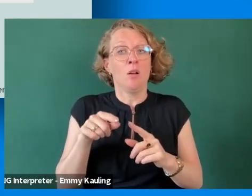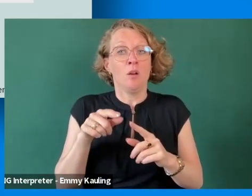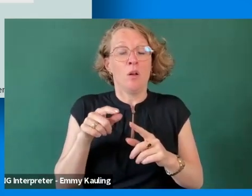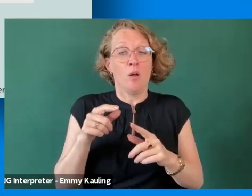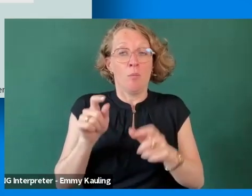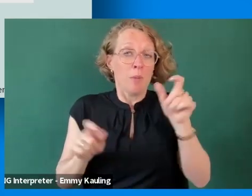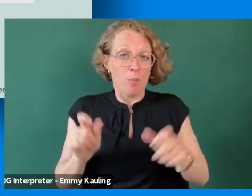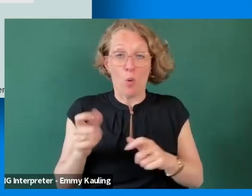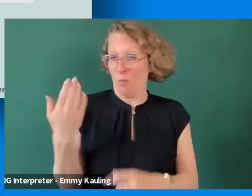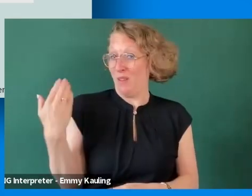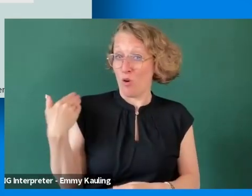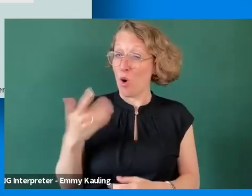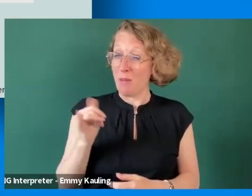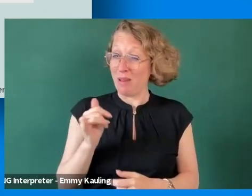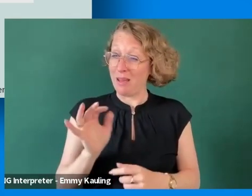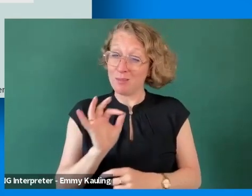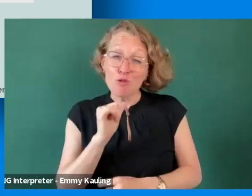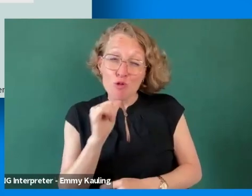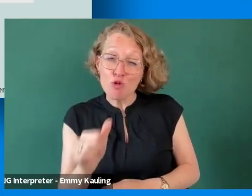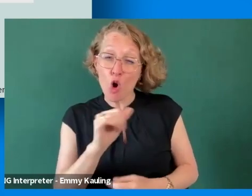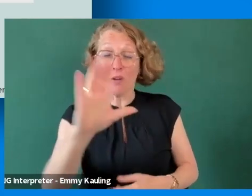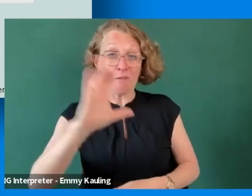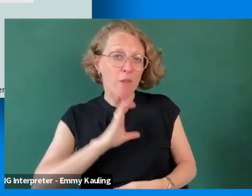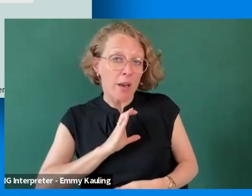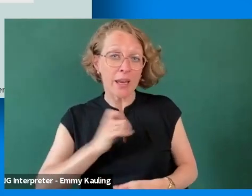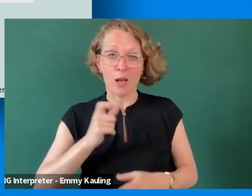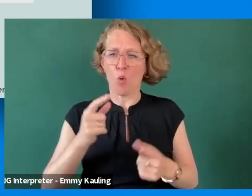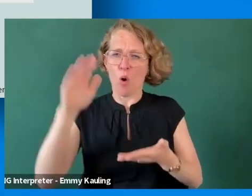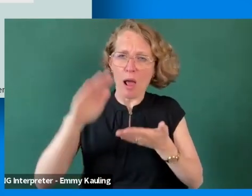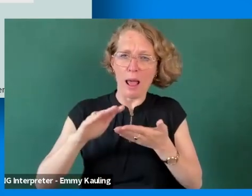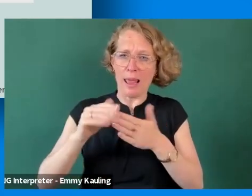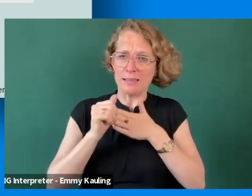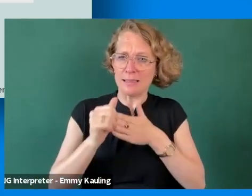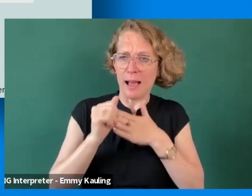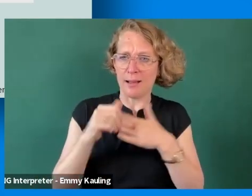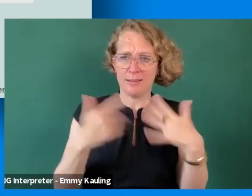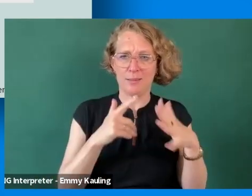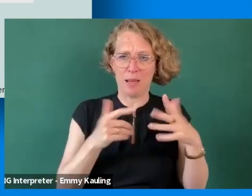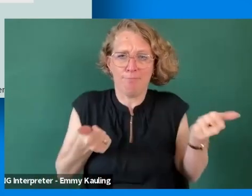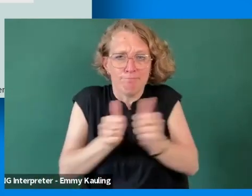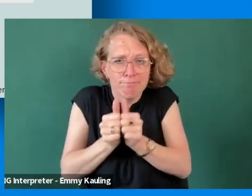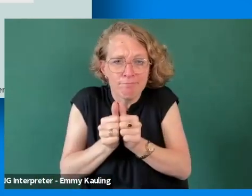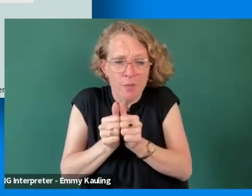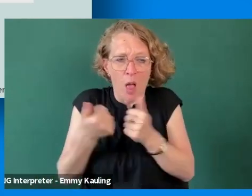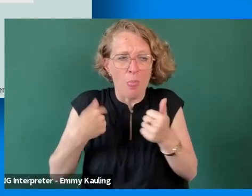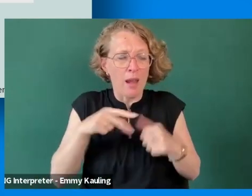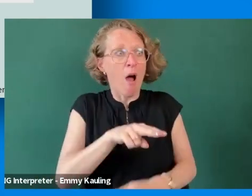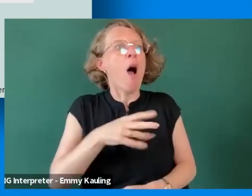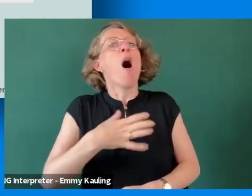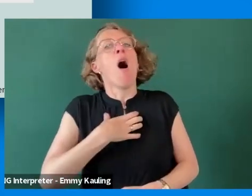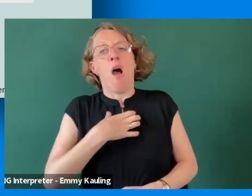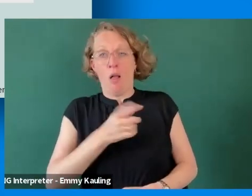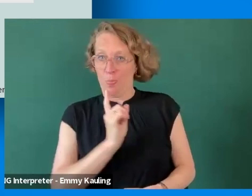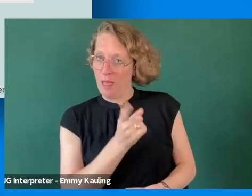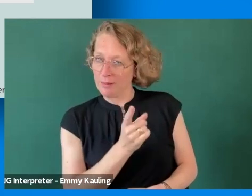with funding previously or have received less guidance can have a very good insight into the process and